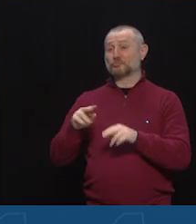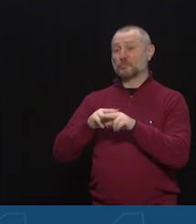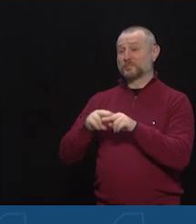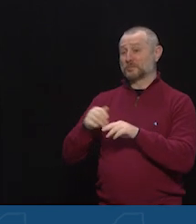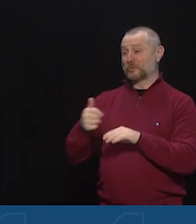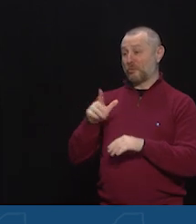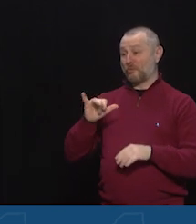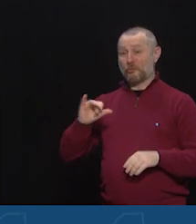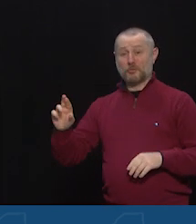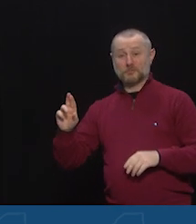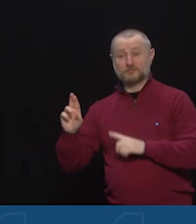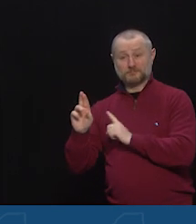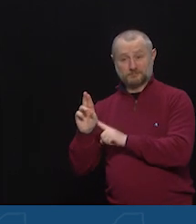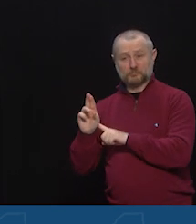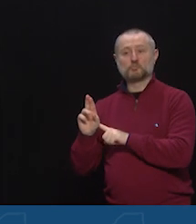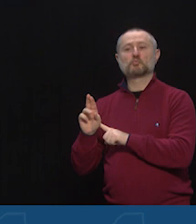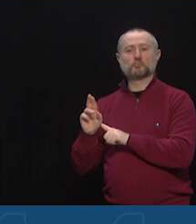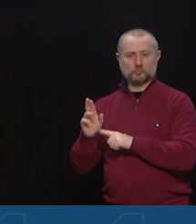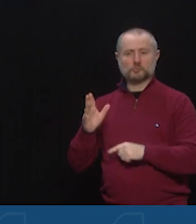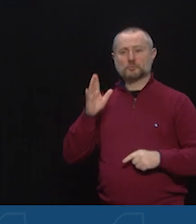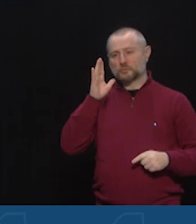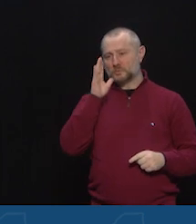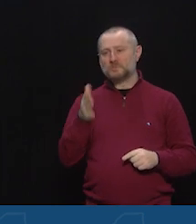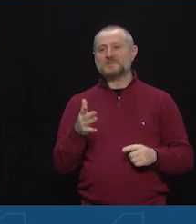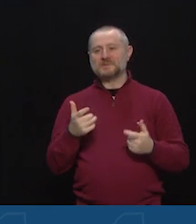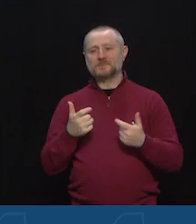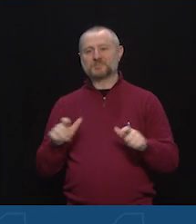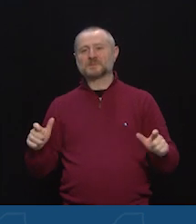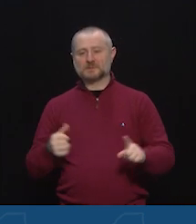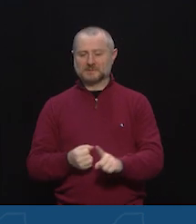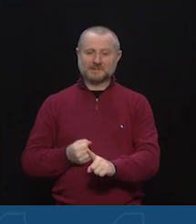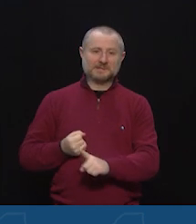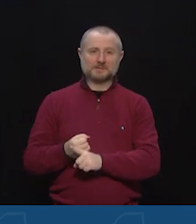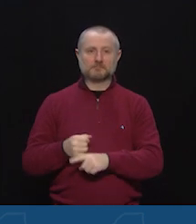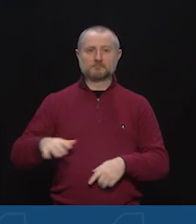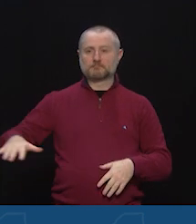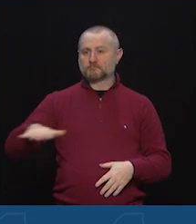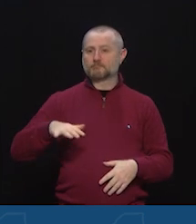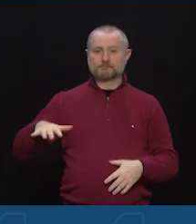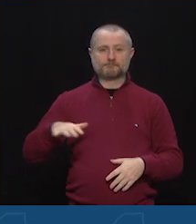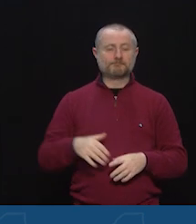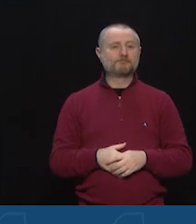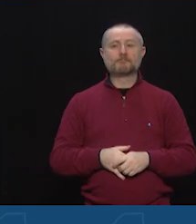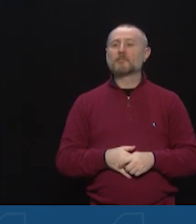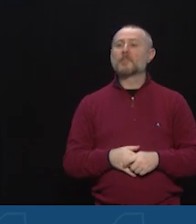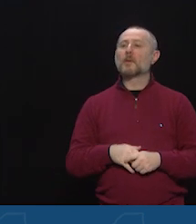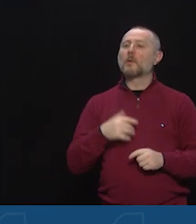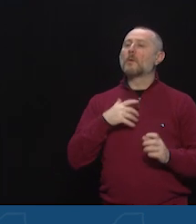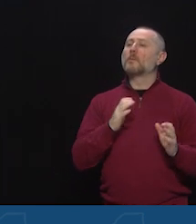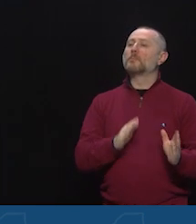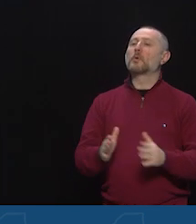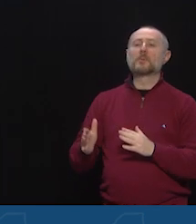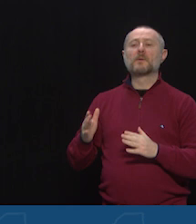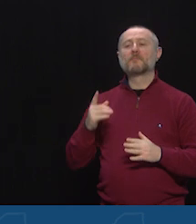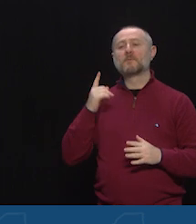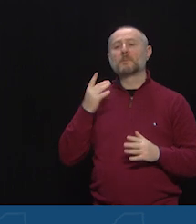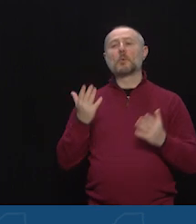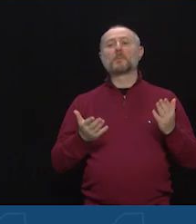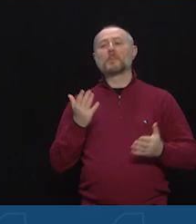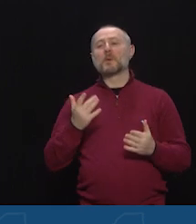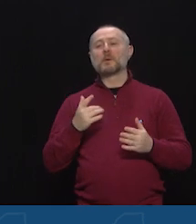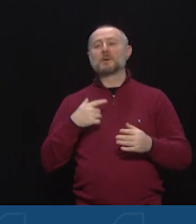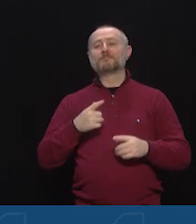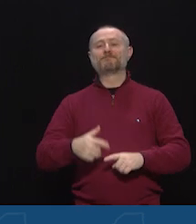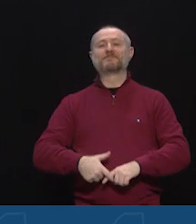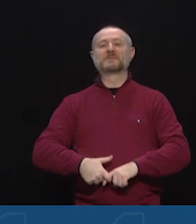to be the biggest hit this weekend of the MTA properties and MTA operations. We are preparing to suspend service